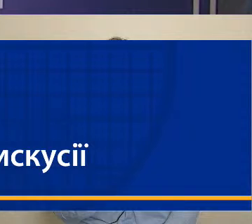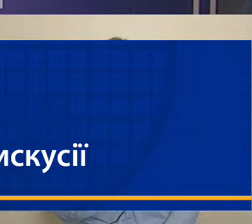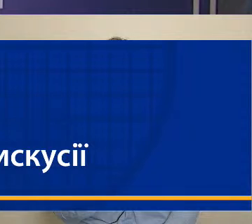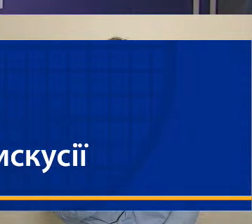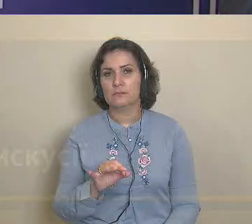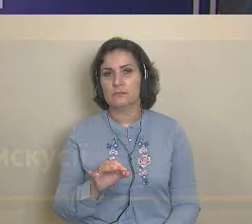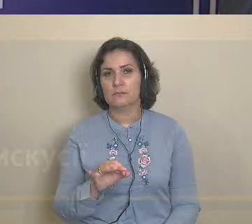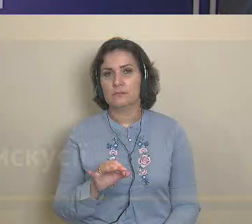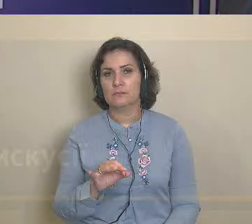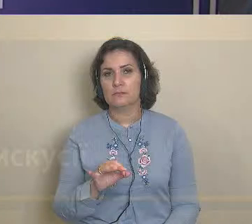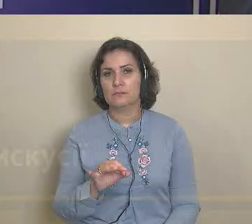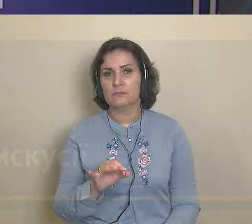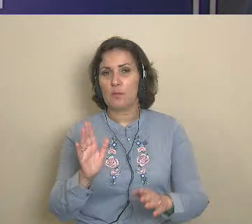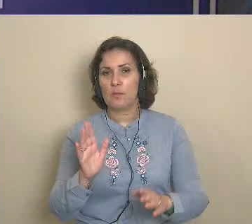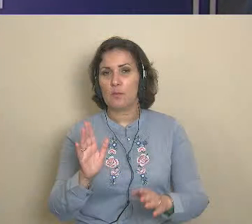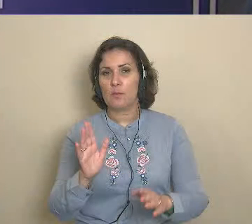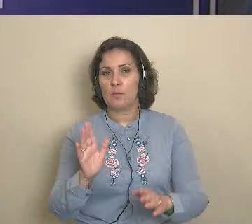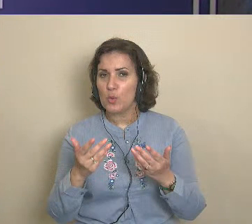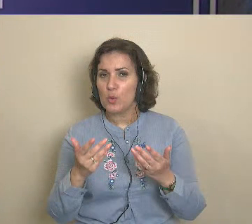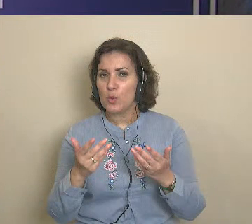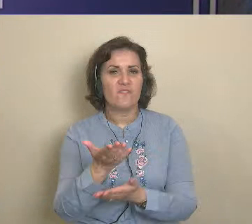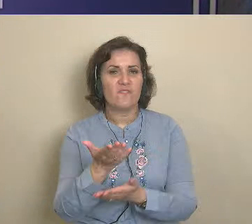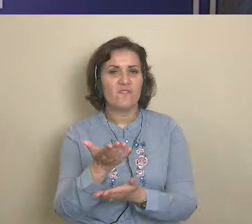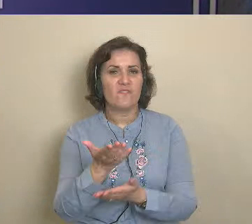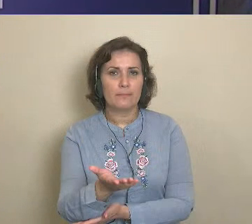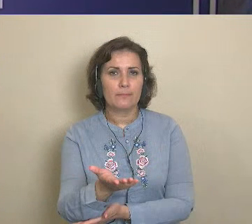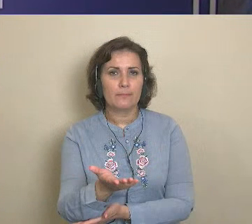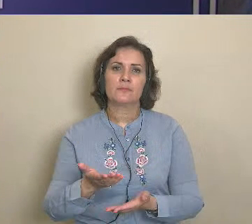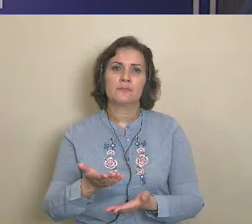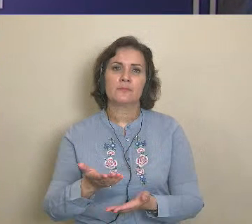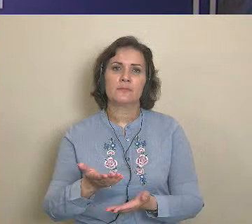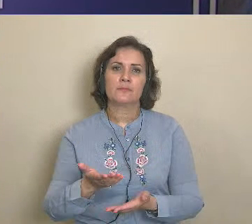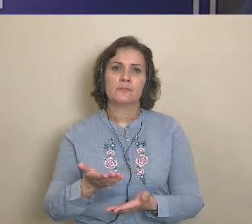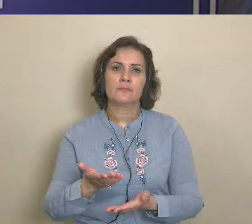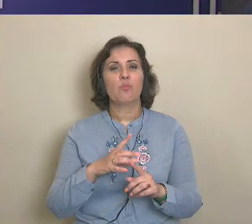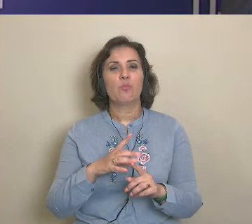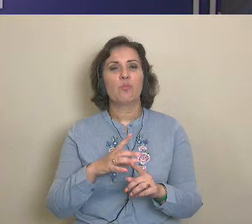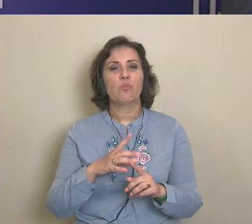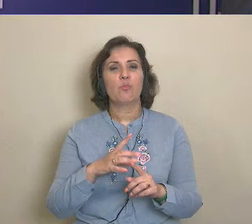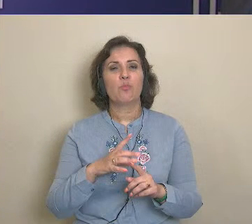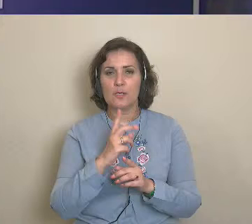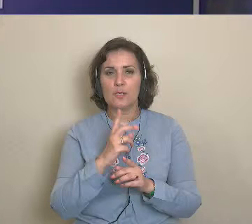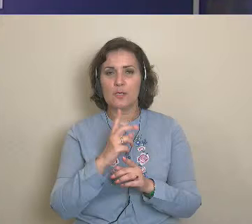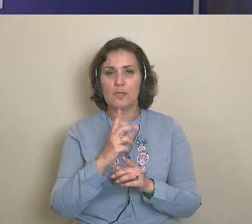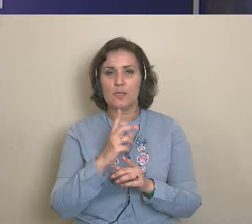and preparation of the electoral process. And Mr. Pavlo Romaniuk, please